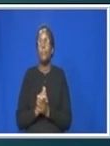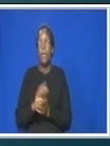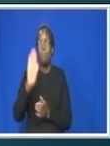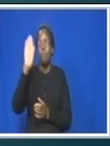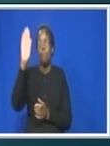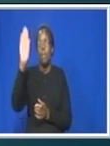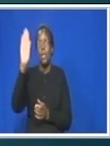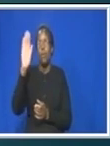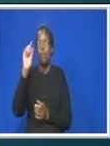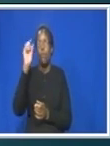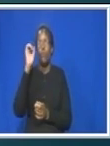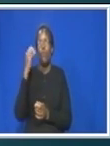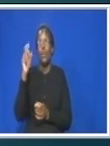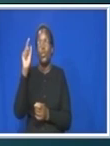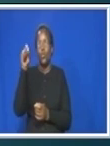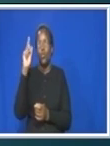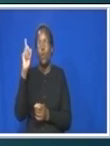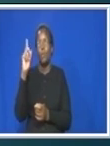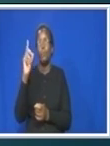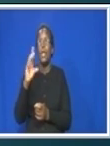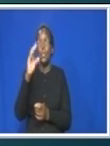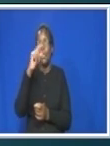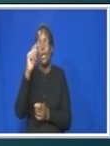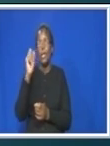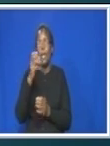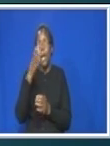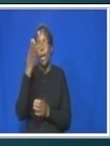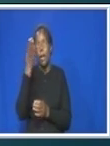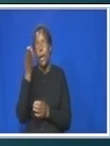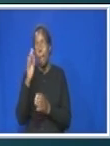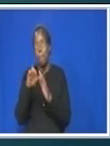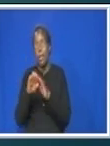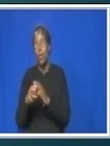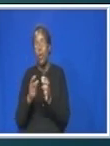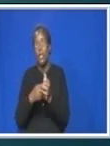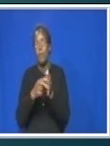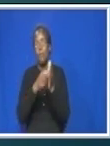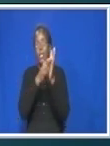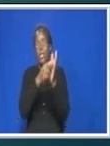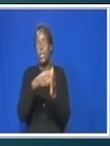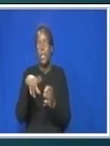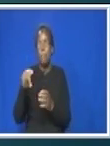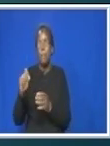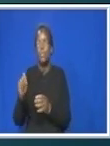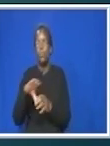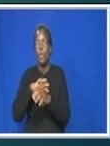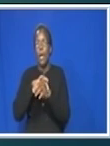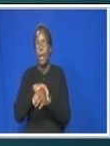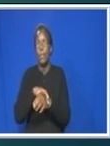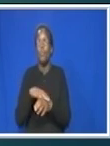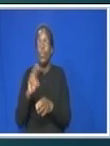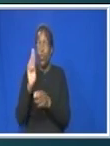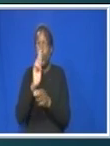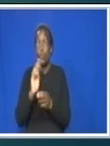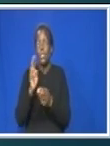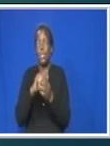B of question 1. The diagram below represents the parts of the Earth. Use it to